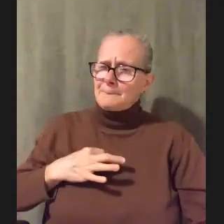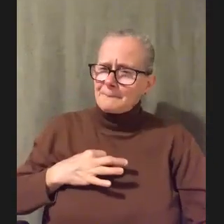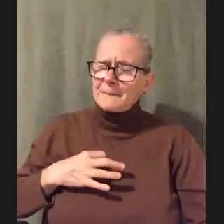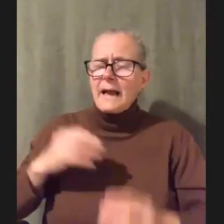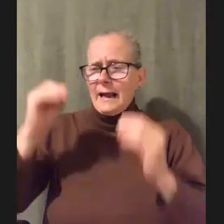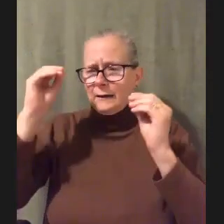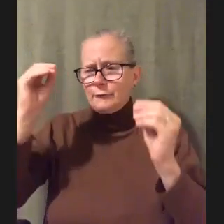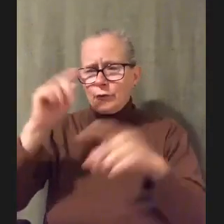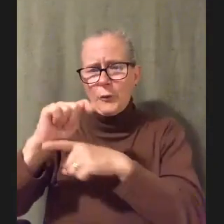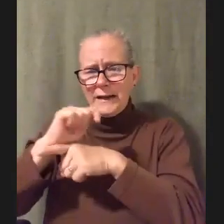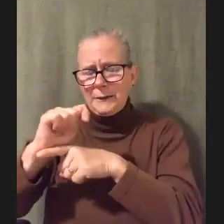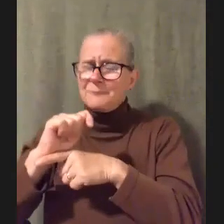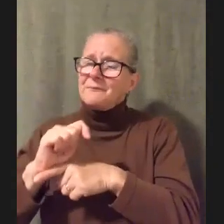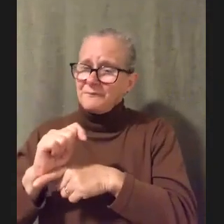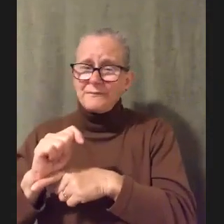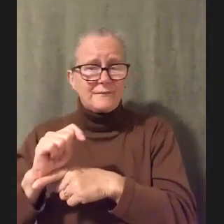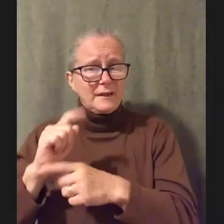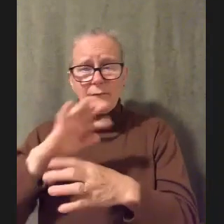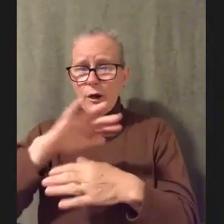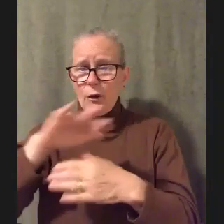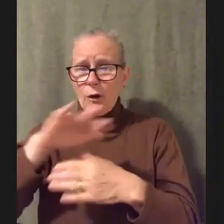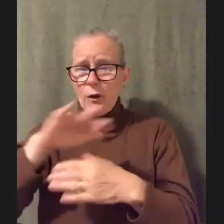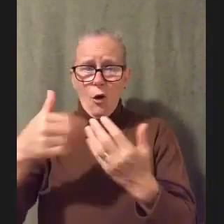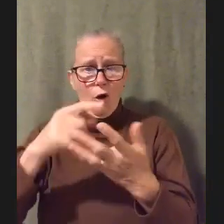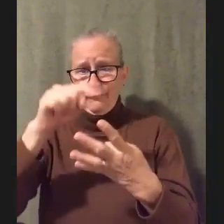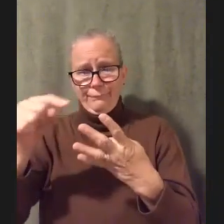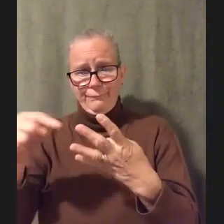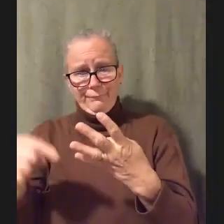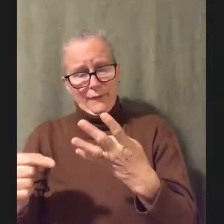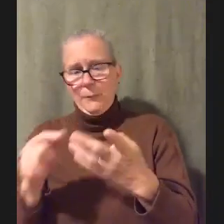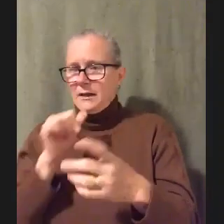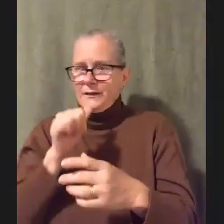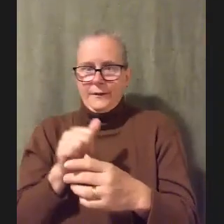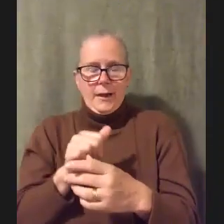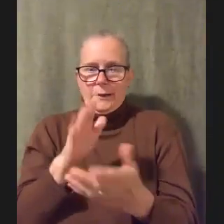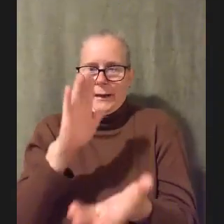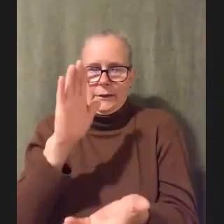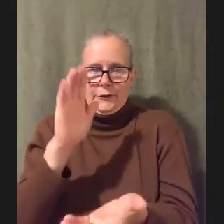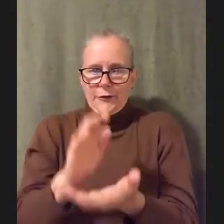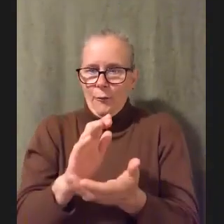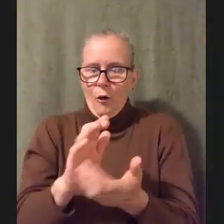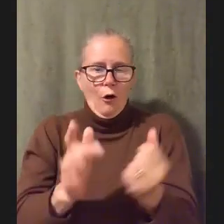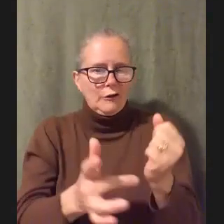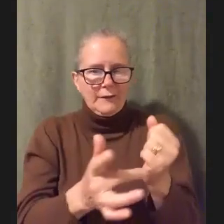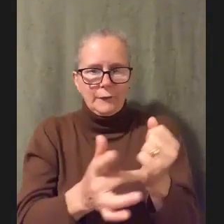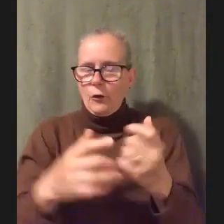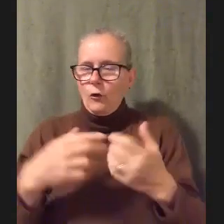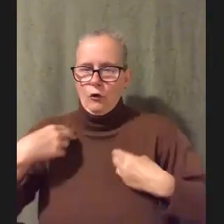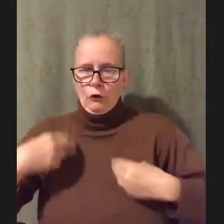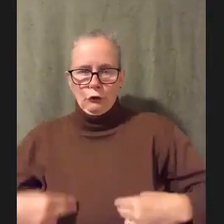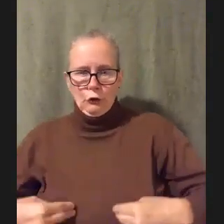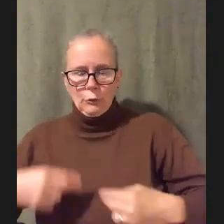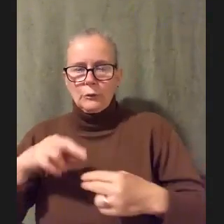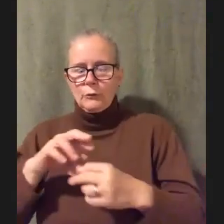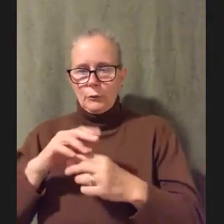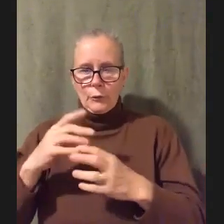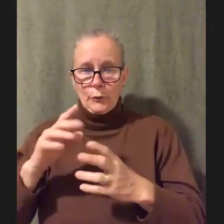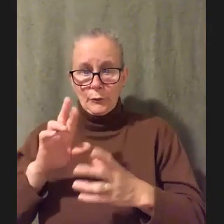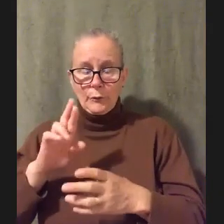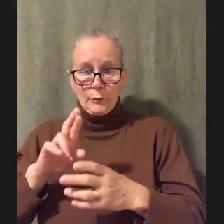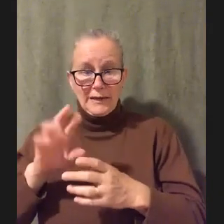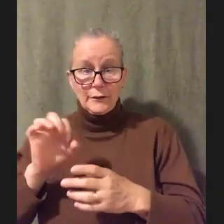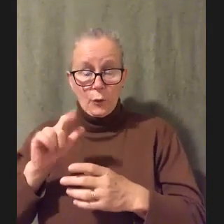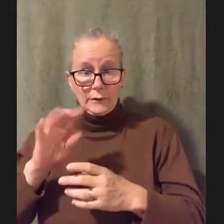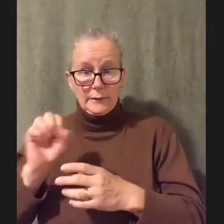mentioned. So that's all on the list, but it's not a small technical or human resources endeavor. And my guess